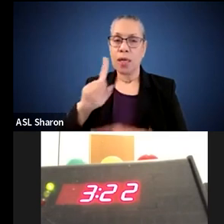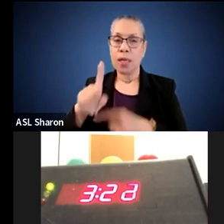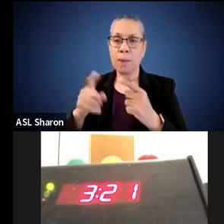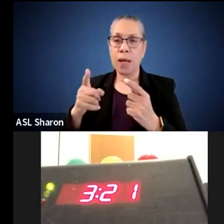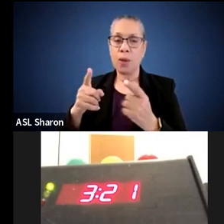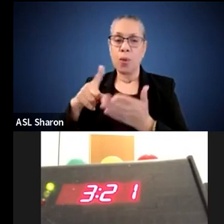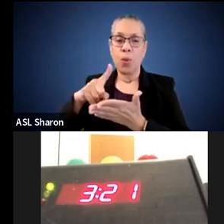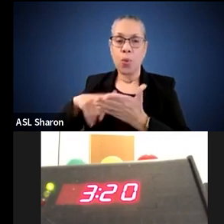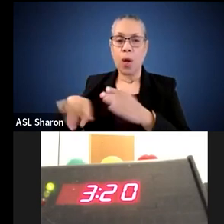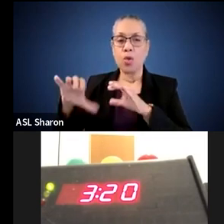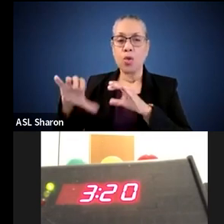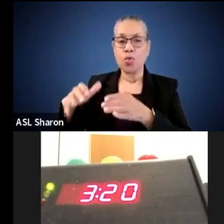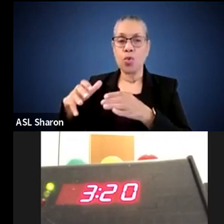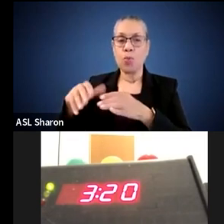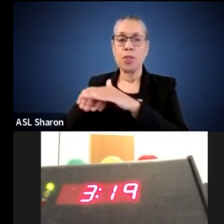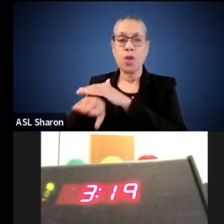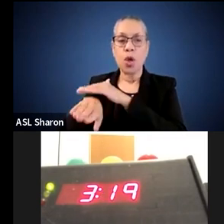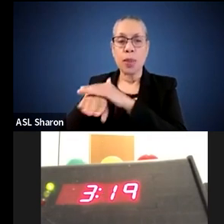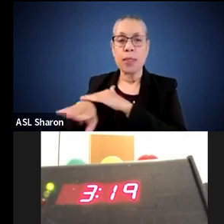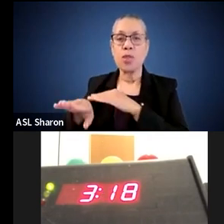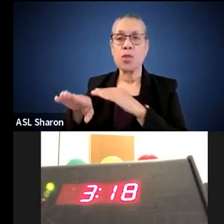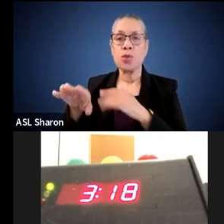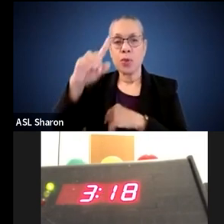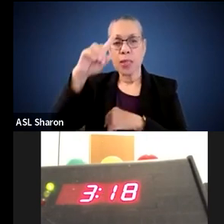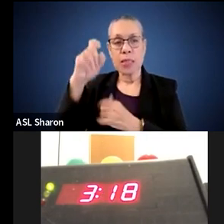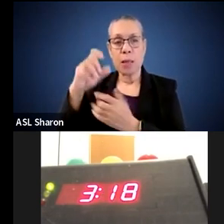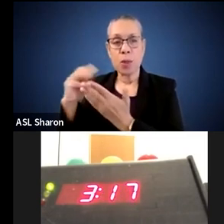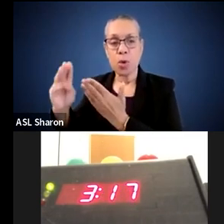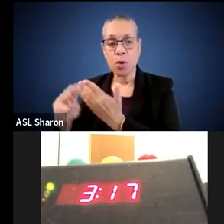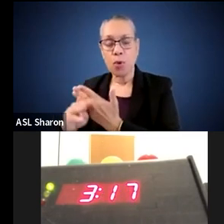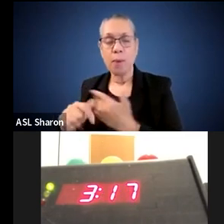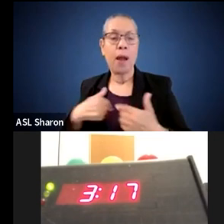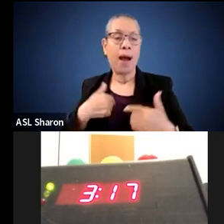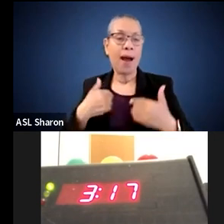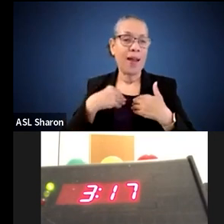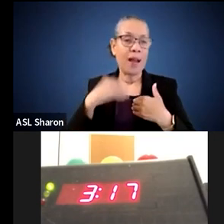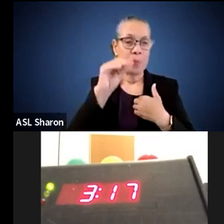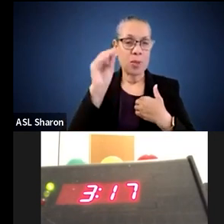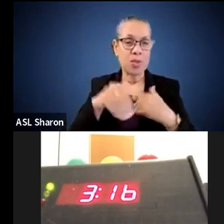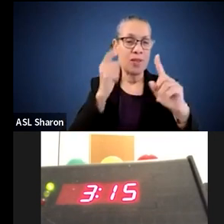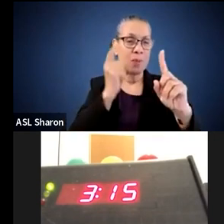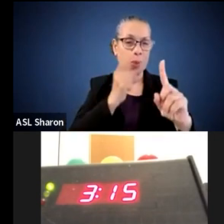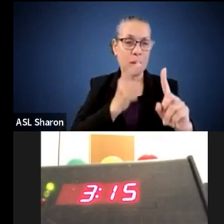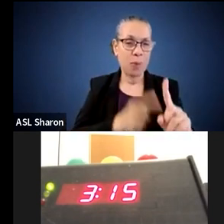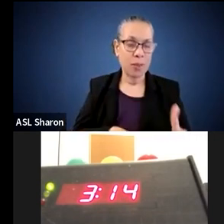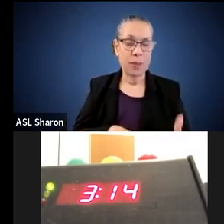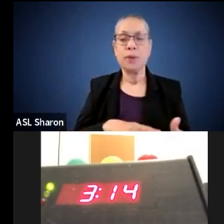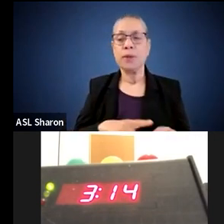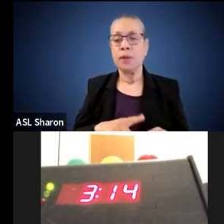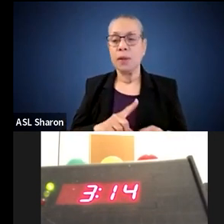that have been accessing the summer programming um I have a percentage points but I know Alba can go into it a little